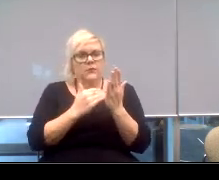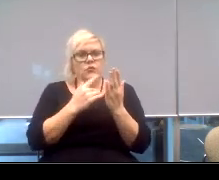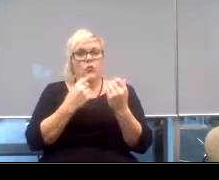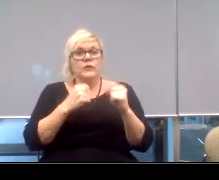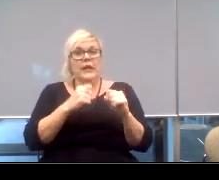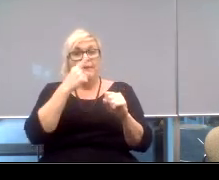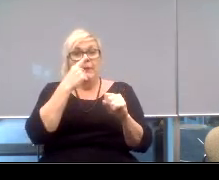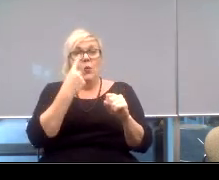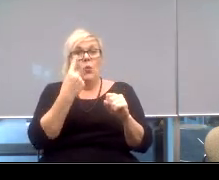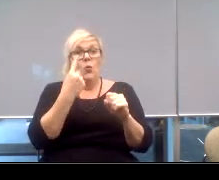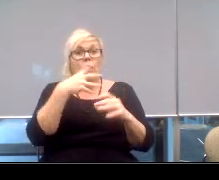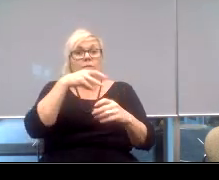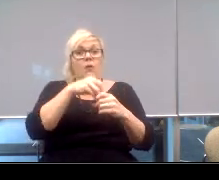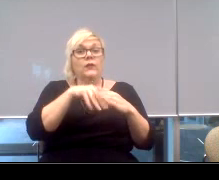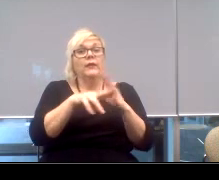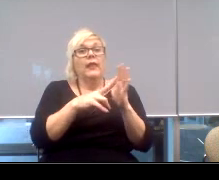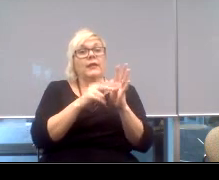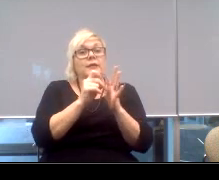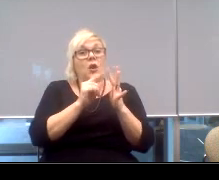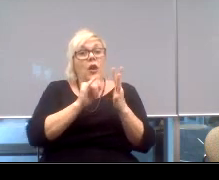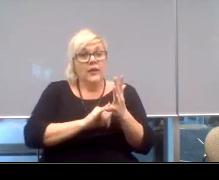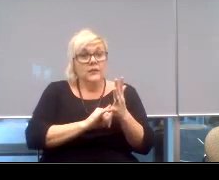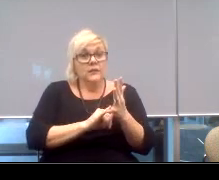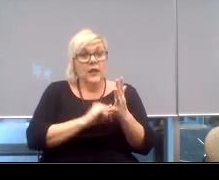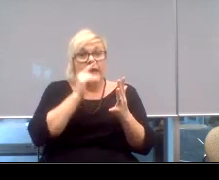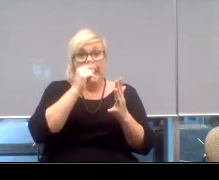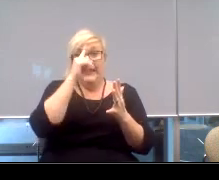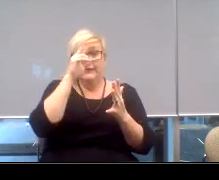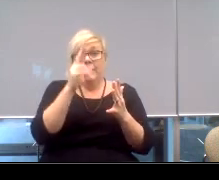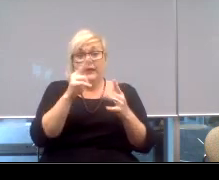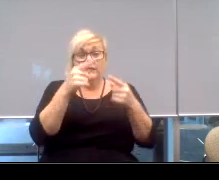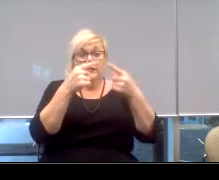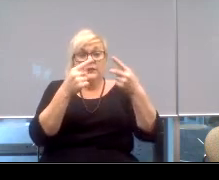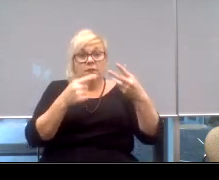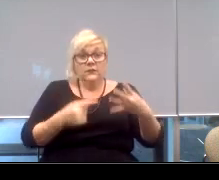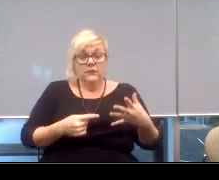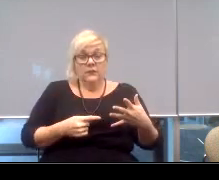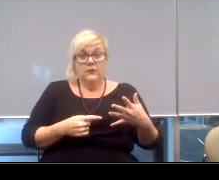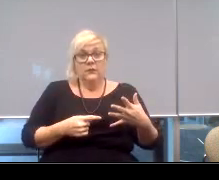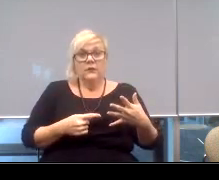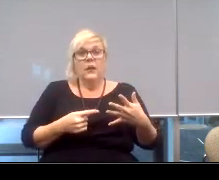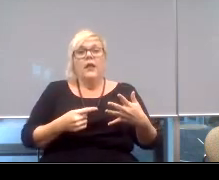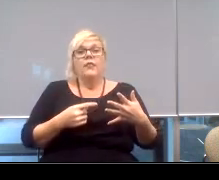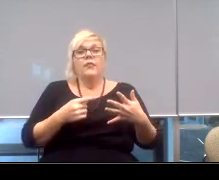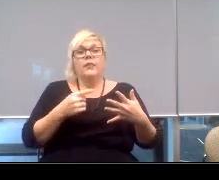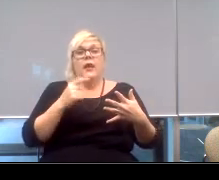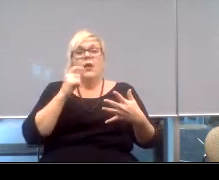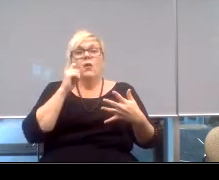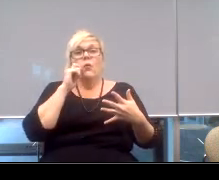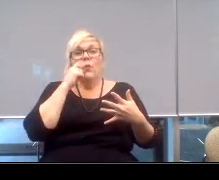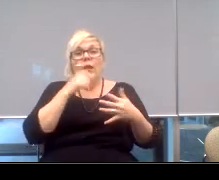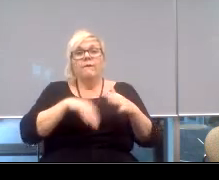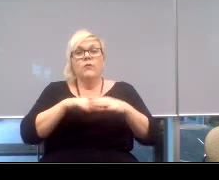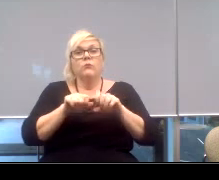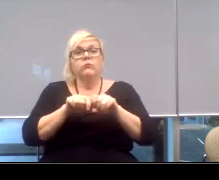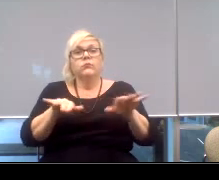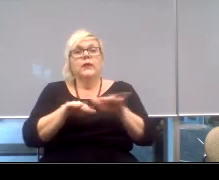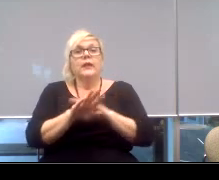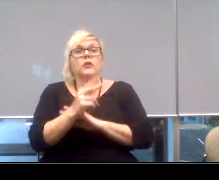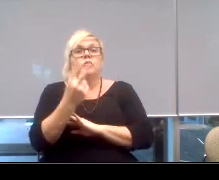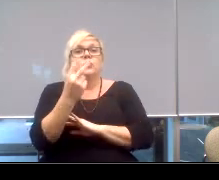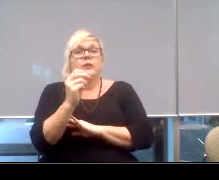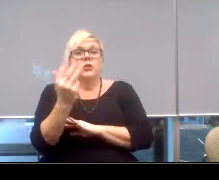and explains what they can expect. The framework will be in place when the NDIS has transitioned to full scheme in 2019.